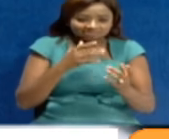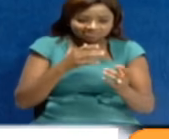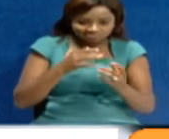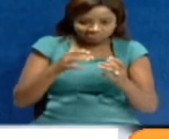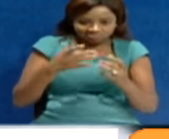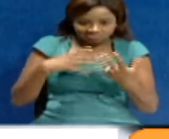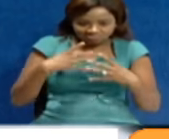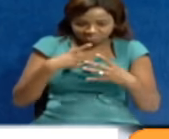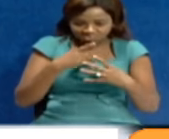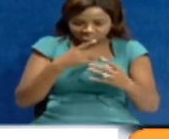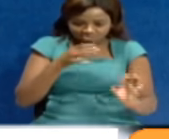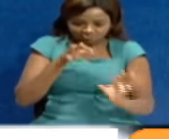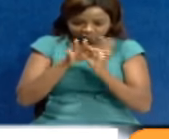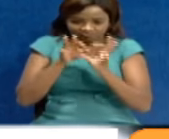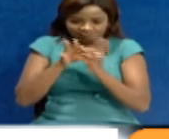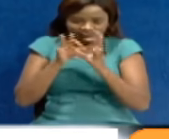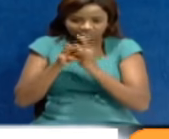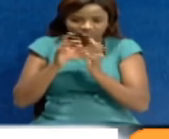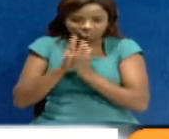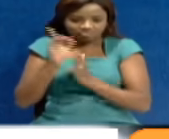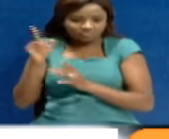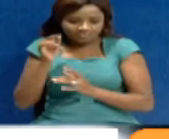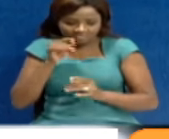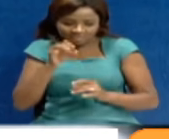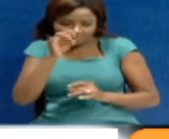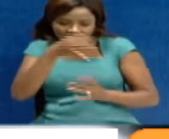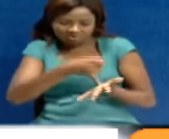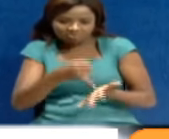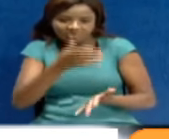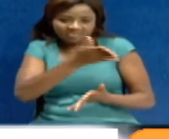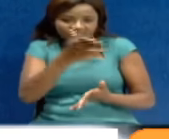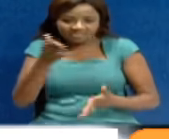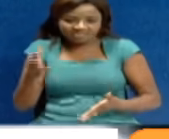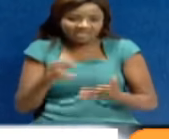loyalists and have become truthless and have become arbiters